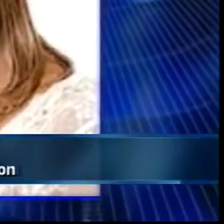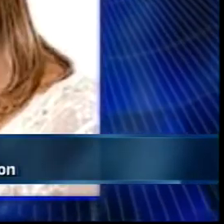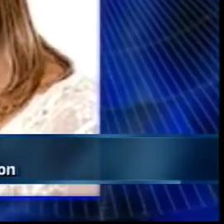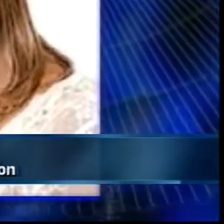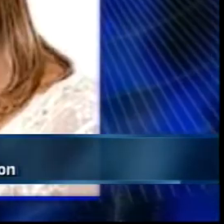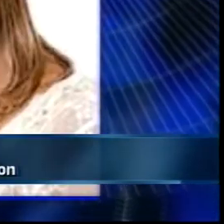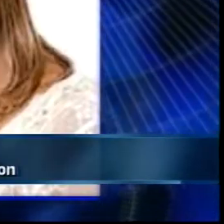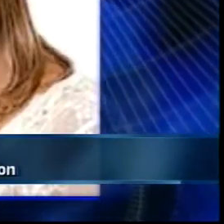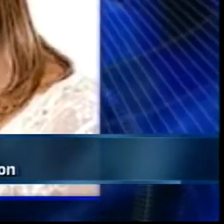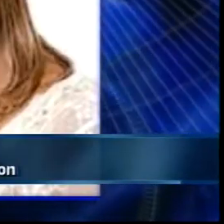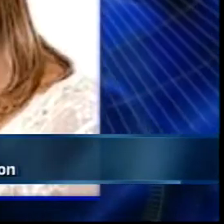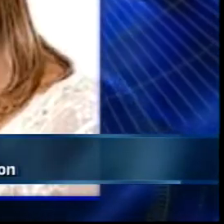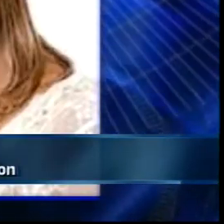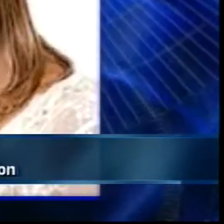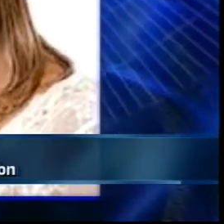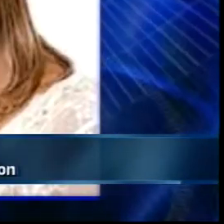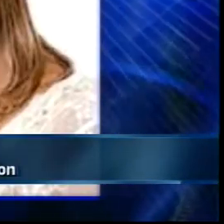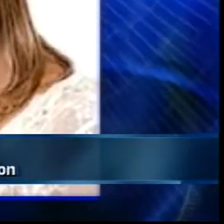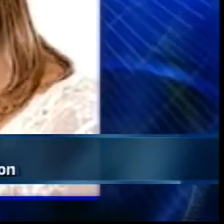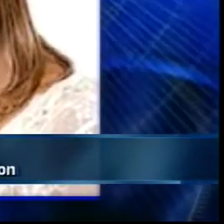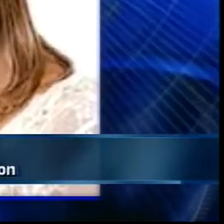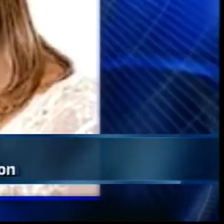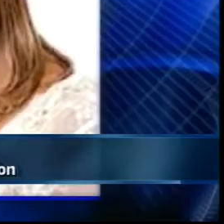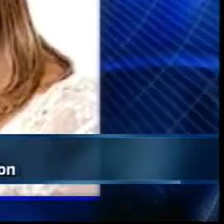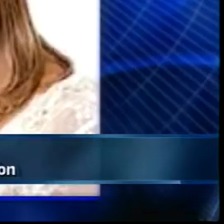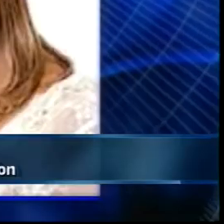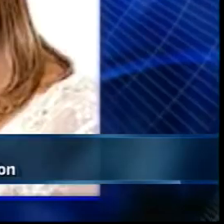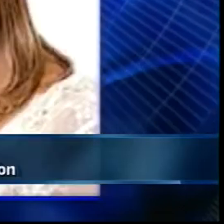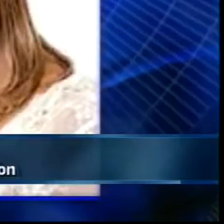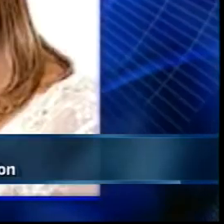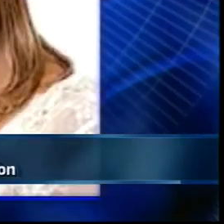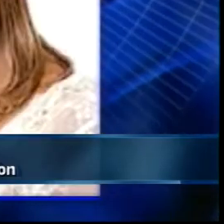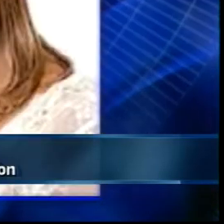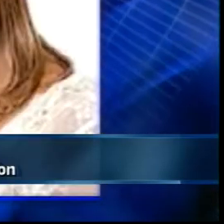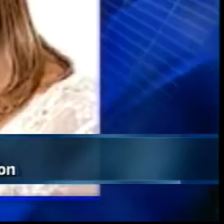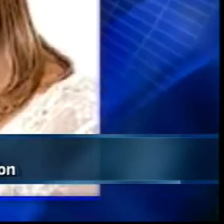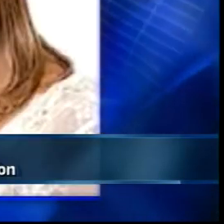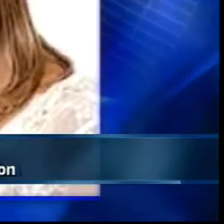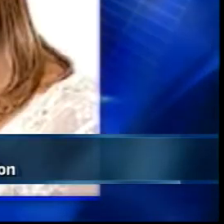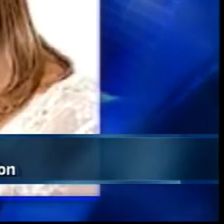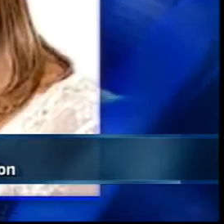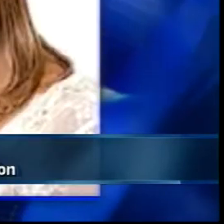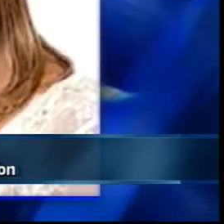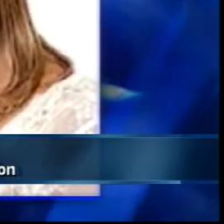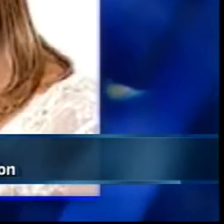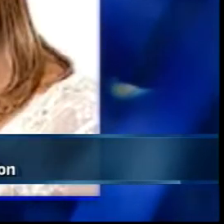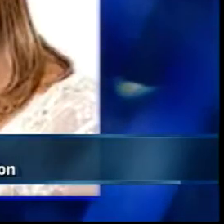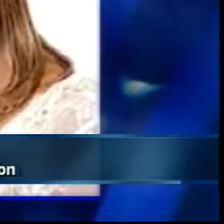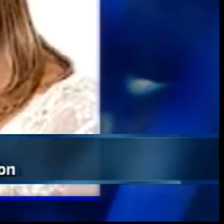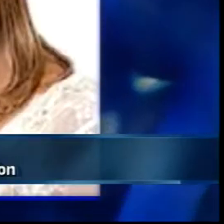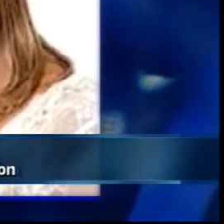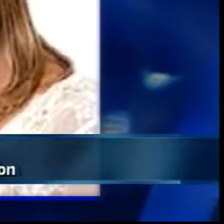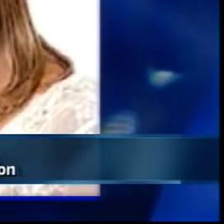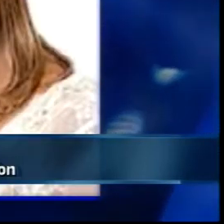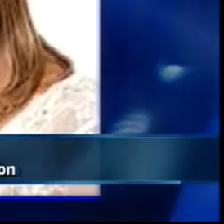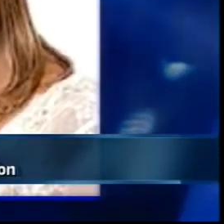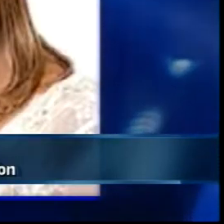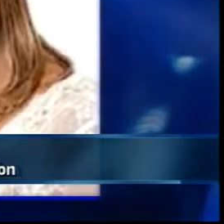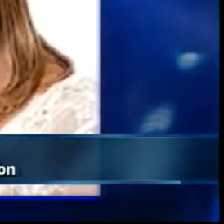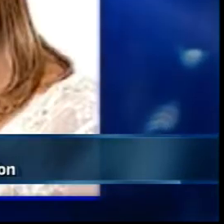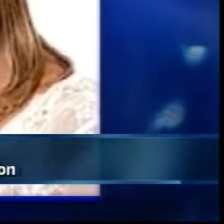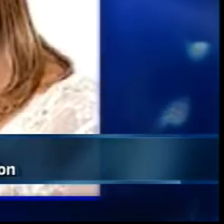on the government of Barbados to revise the old act and update the new one and amend it so